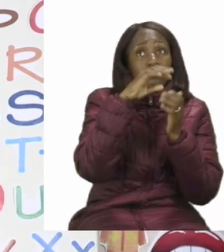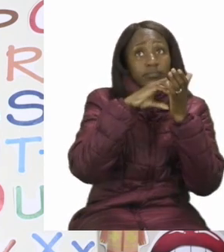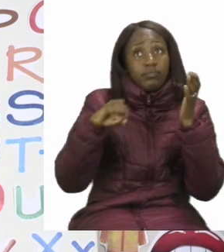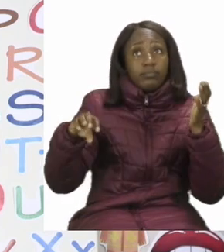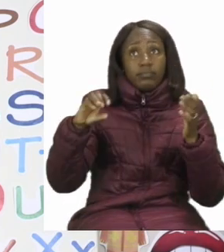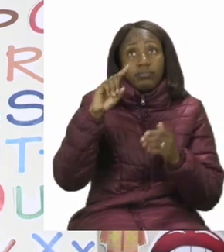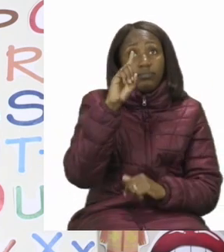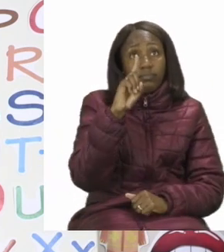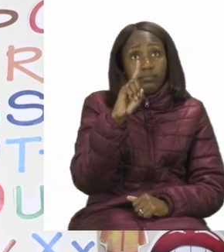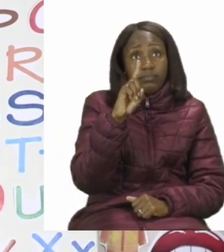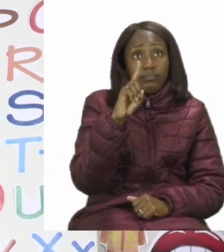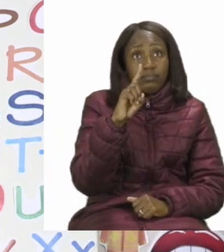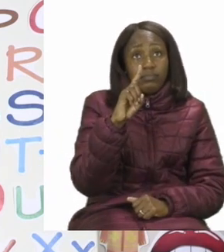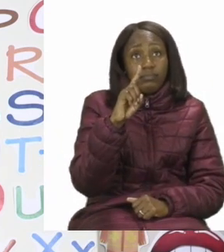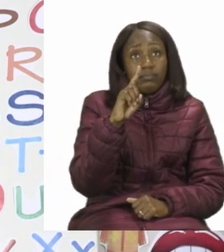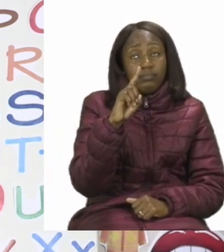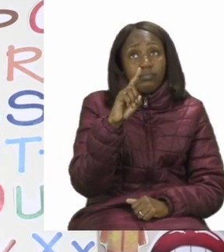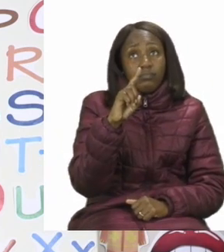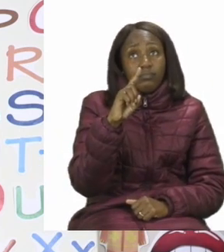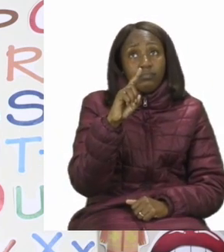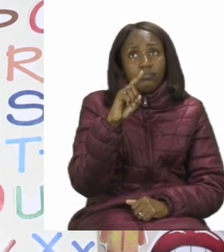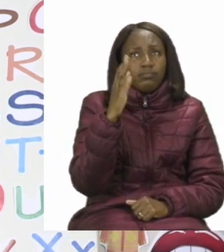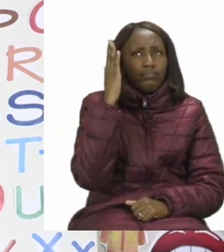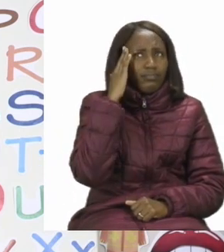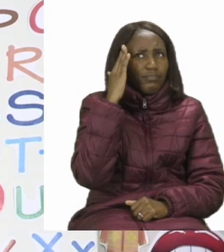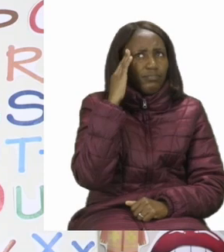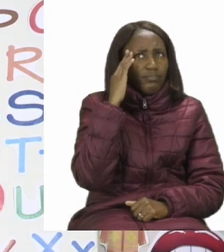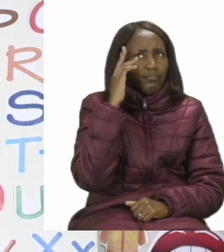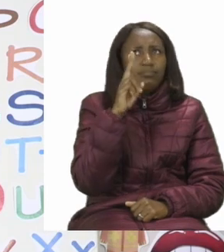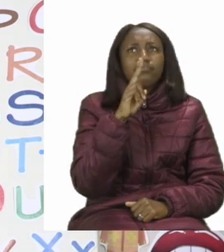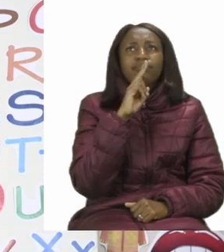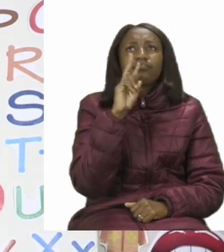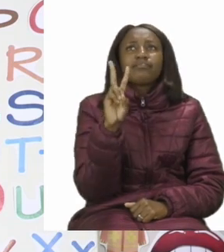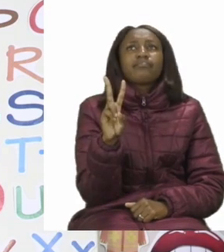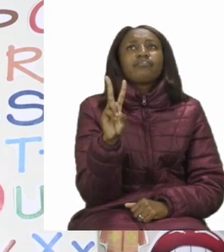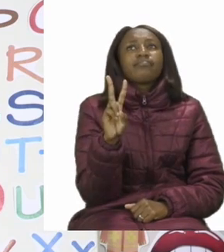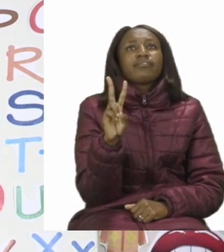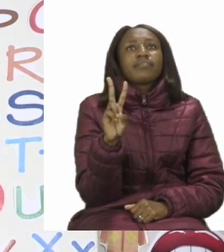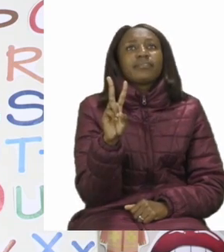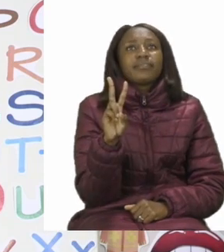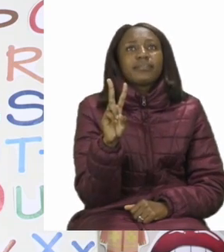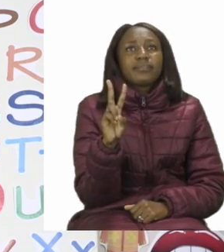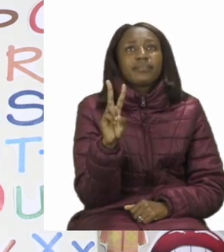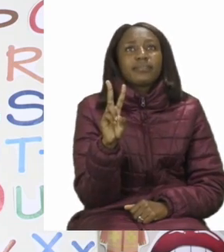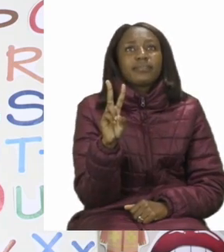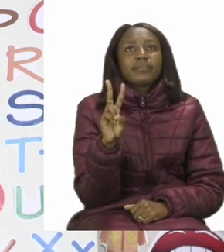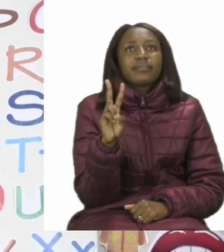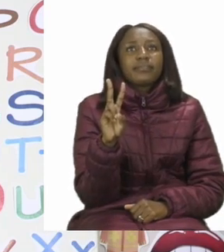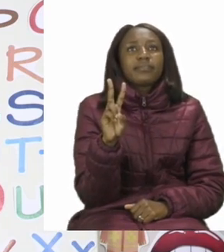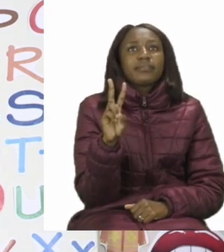minus 1. And 3 minus 1, my dear friends, is 2.